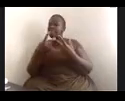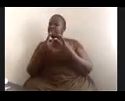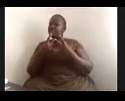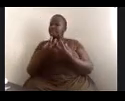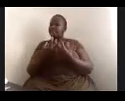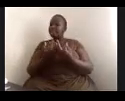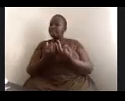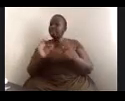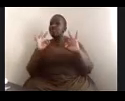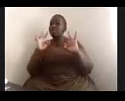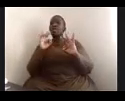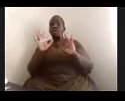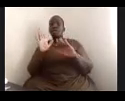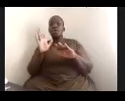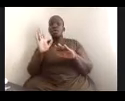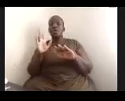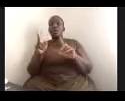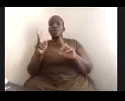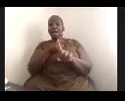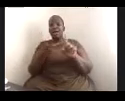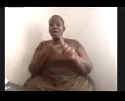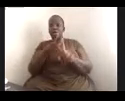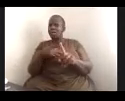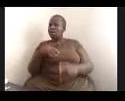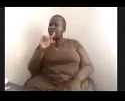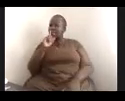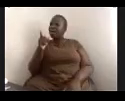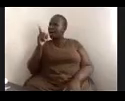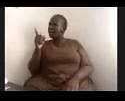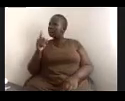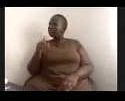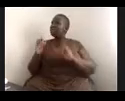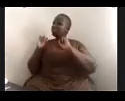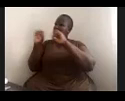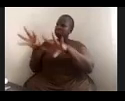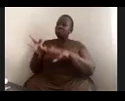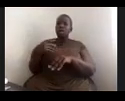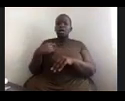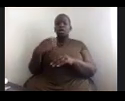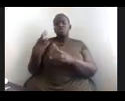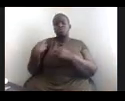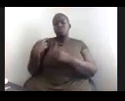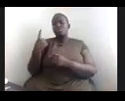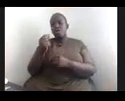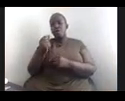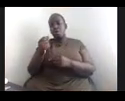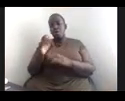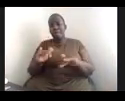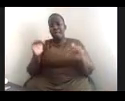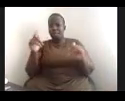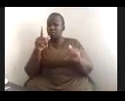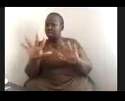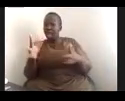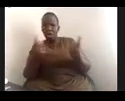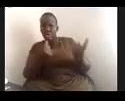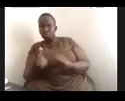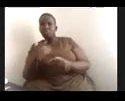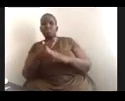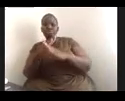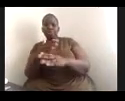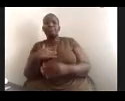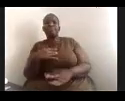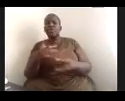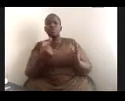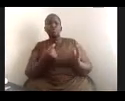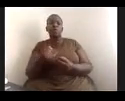violence, but they left it up to Parliament to decide how to implement that ban. So there's a gap in the law about how we